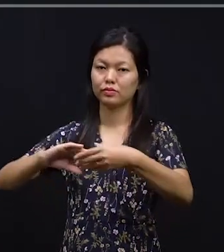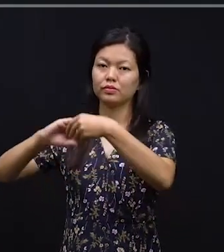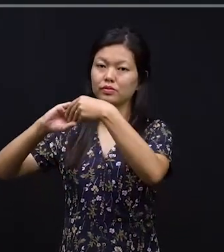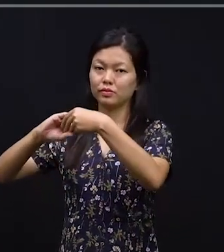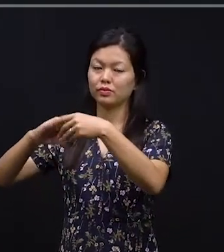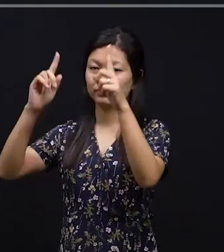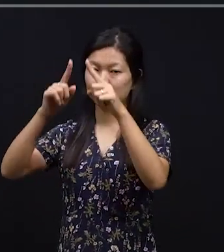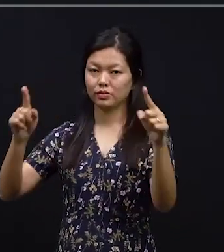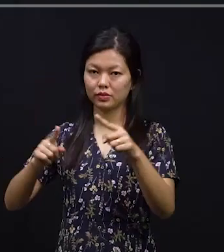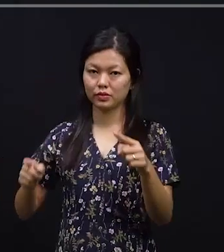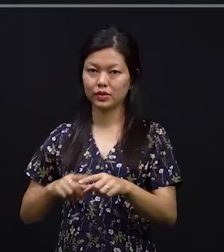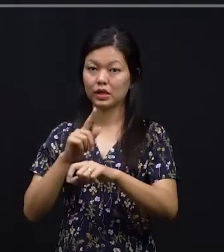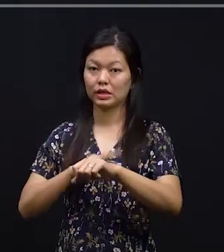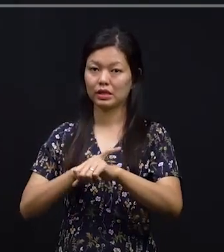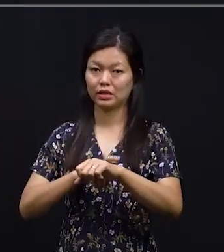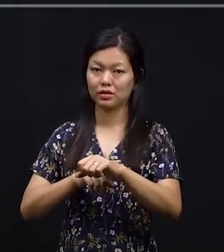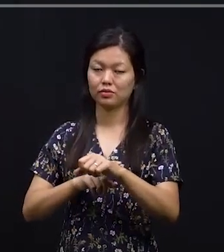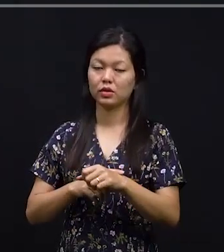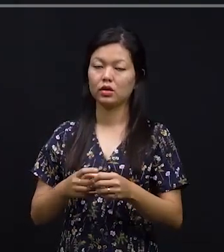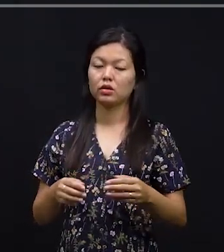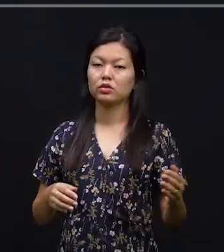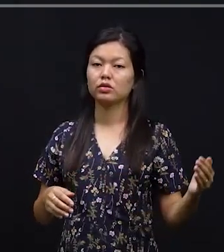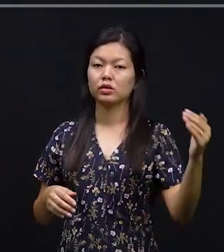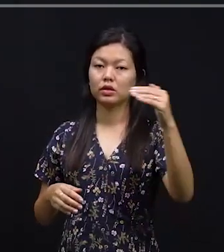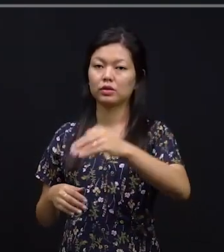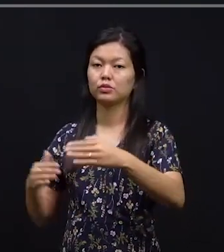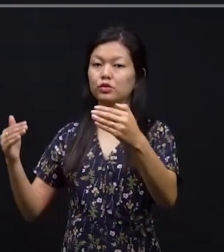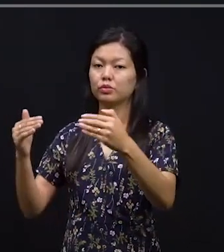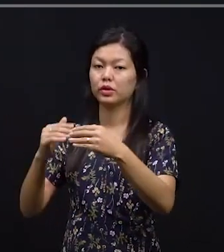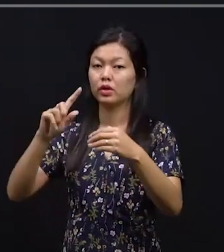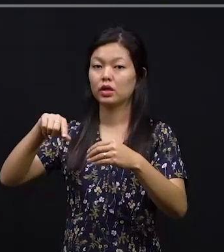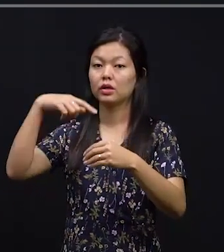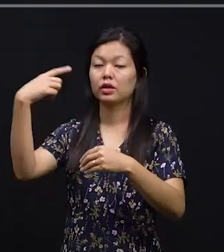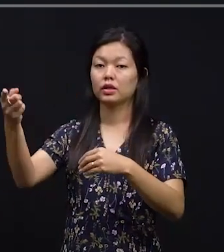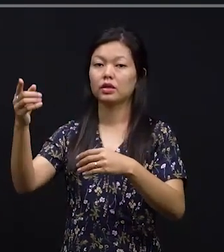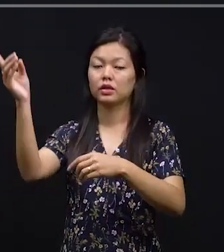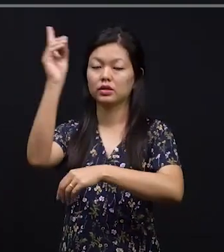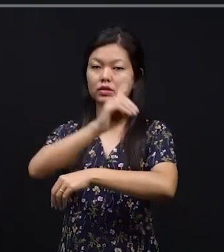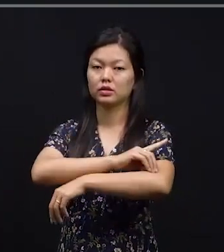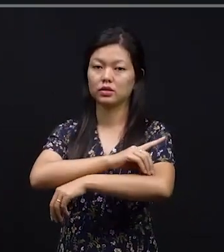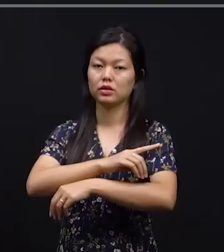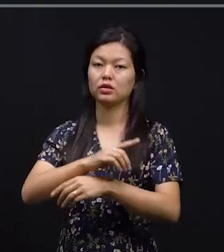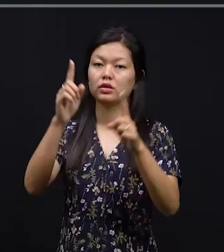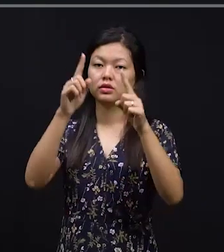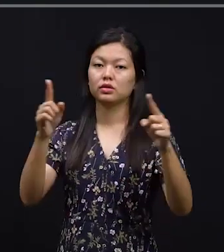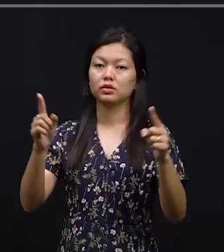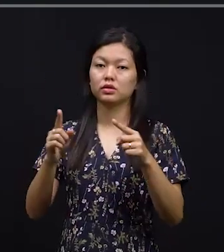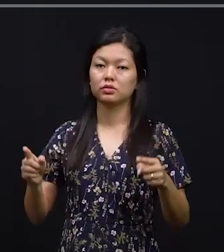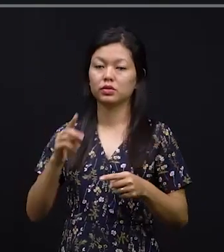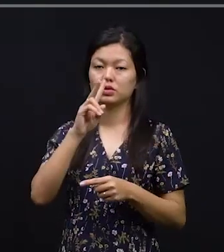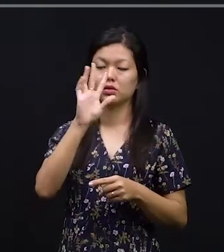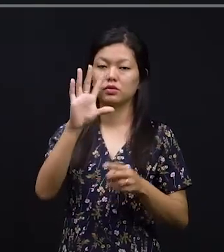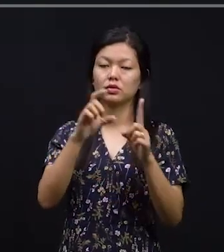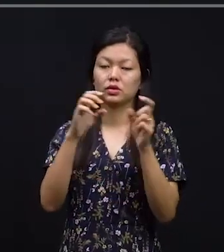a Merry Christmas because Christmas is approaching. It's just the next day. So he wanted to spread the joy that he had in